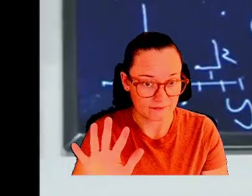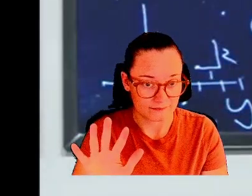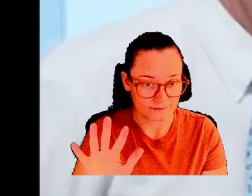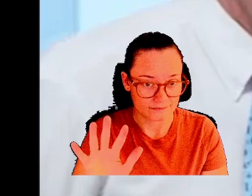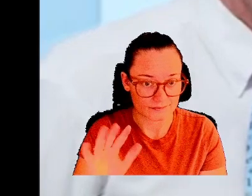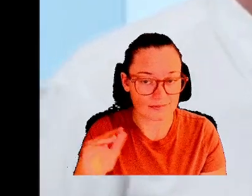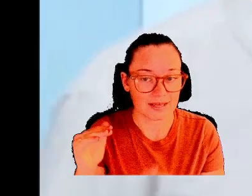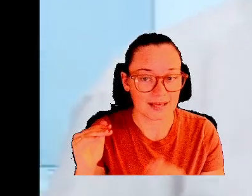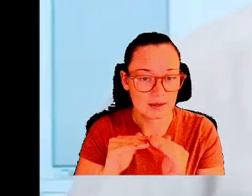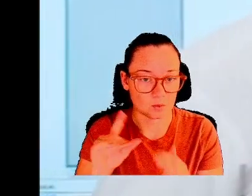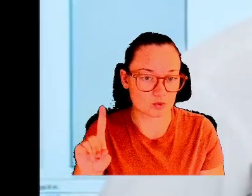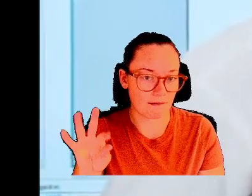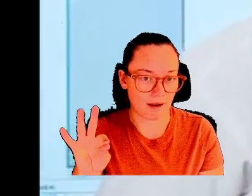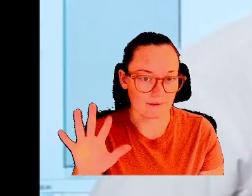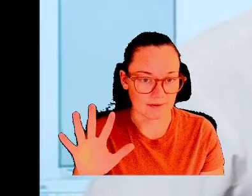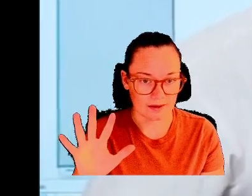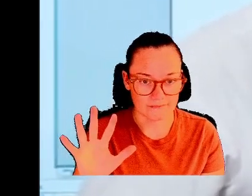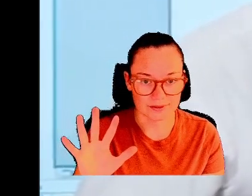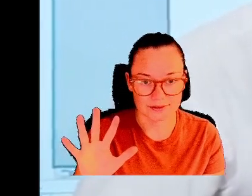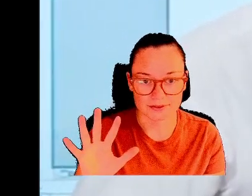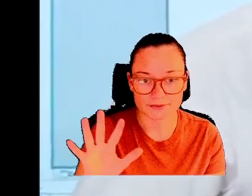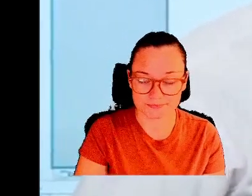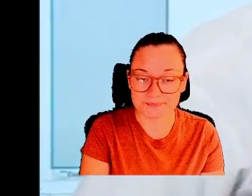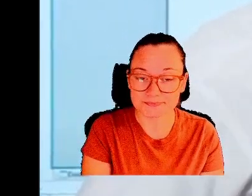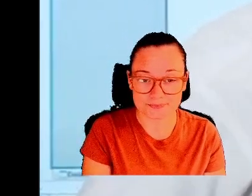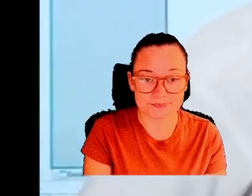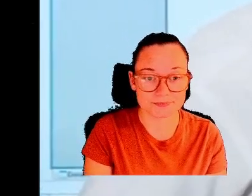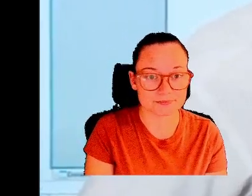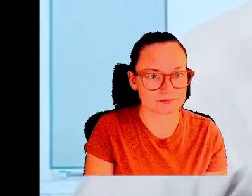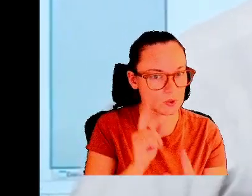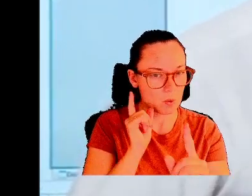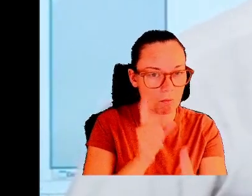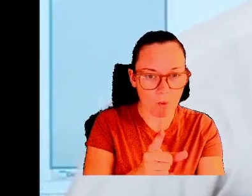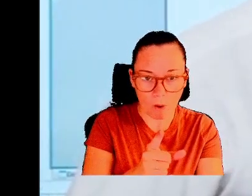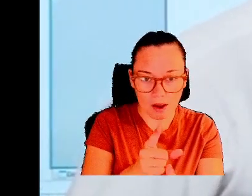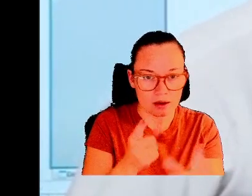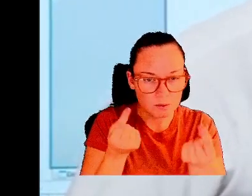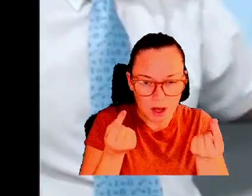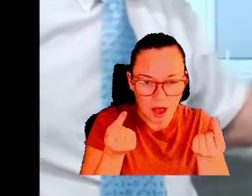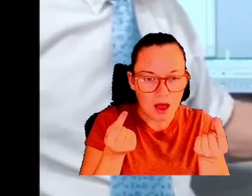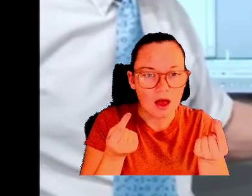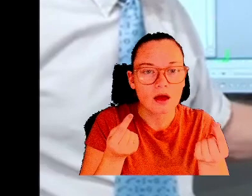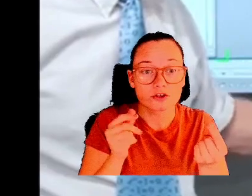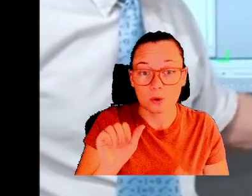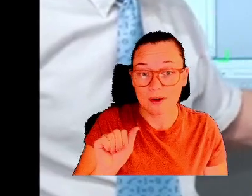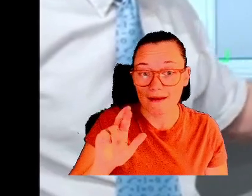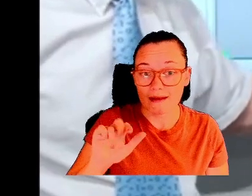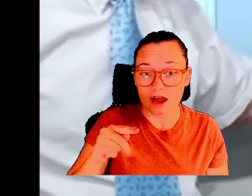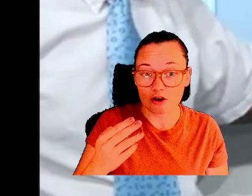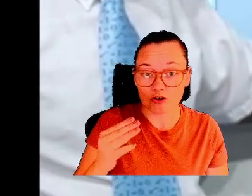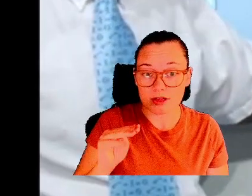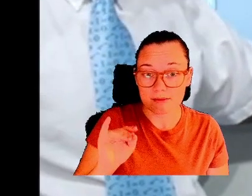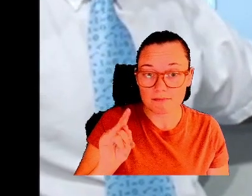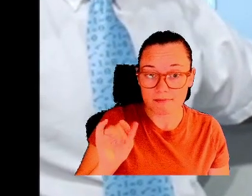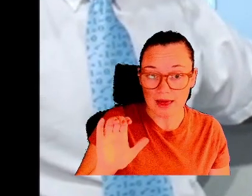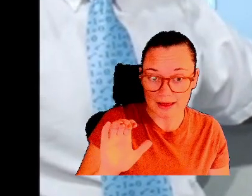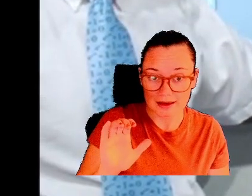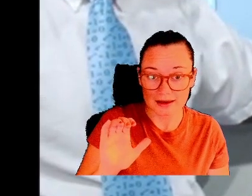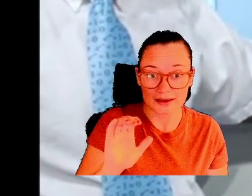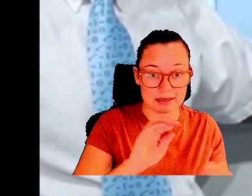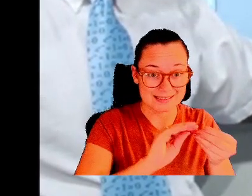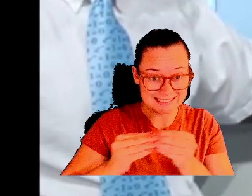So, the point of that whole exercise was that arithmetic sequences are just like